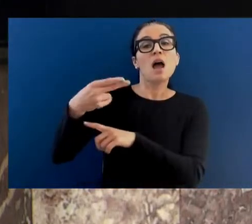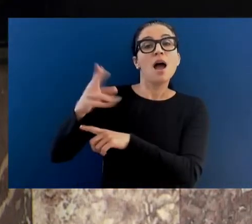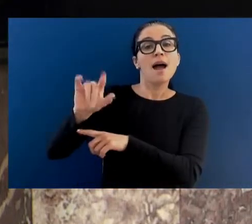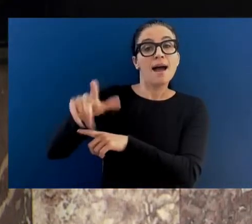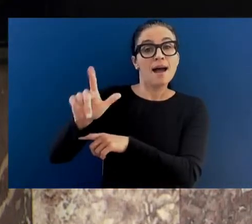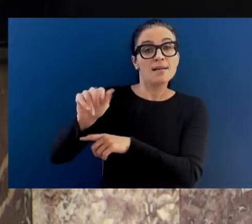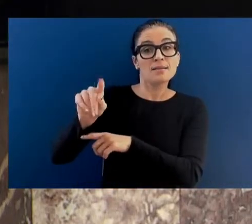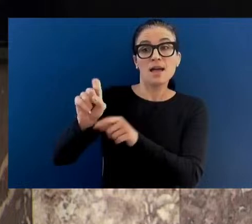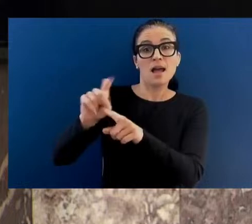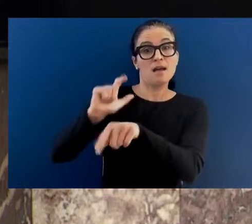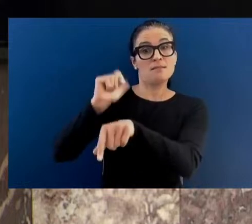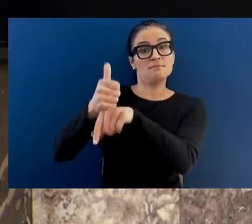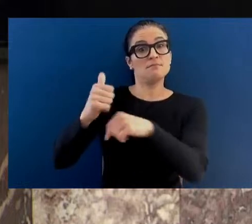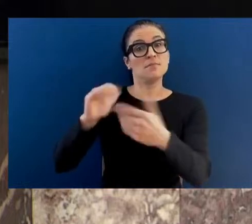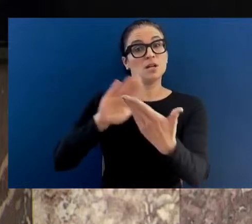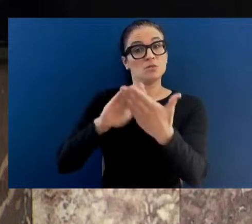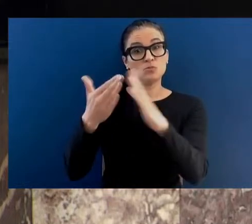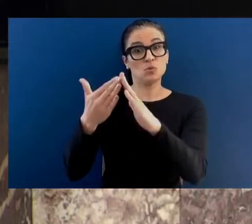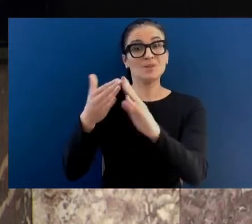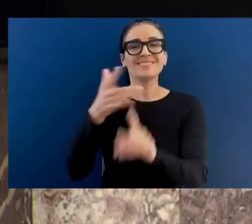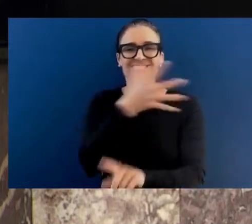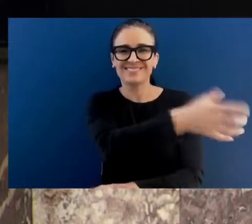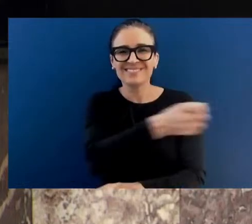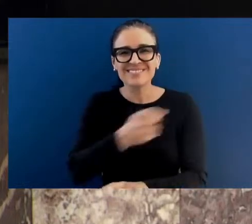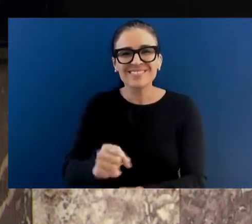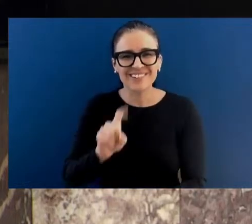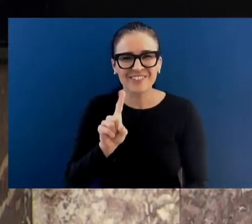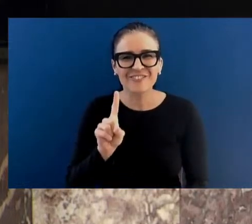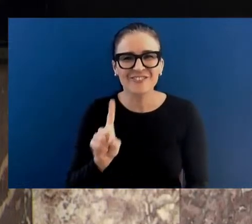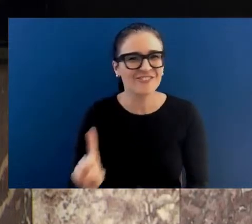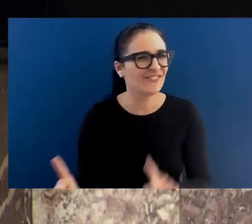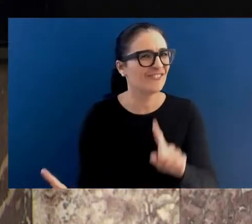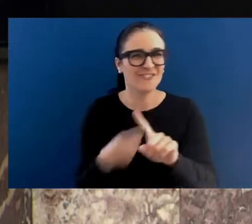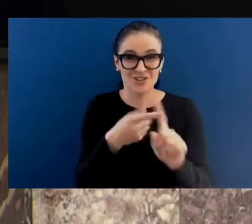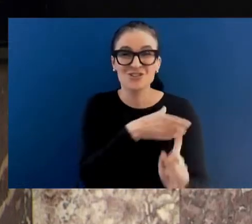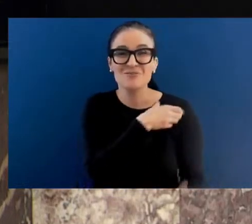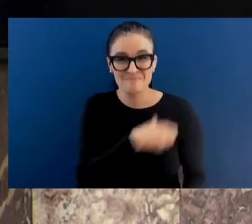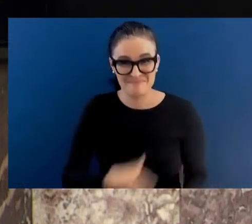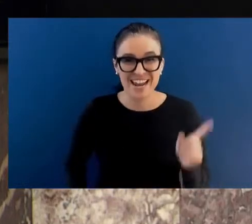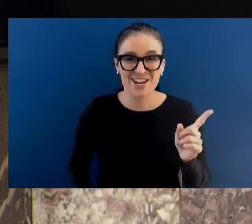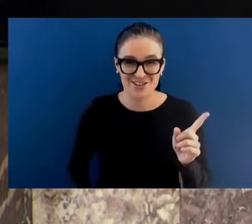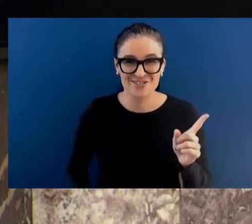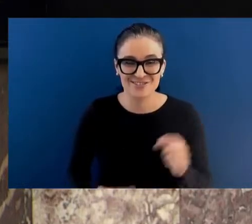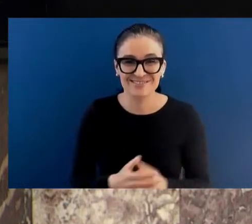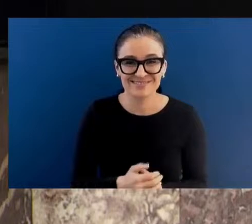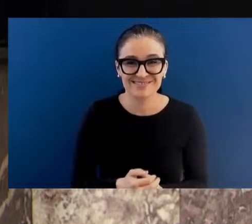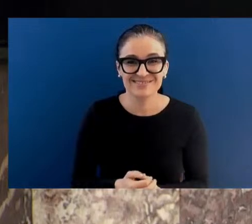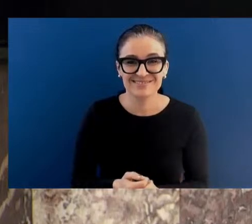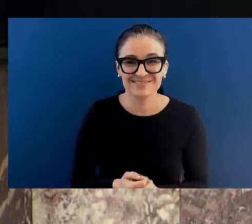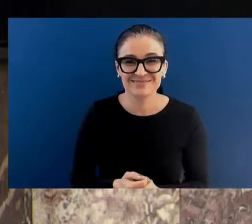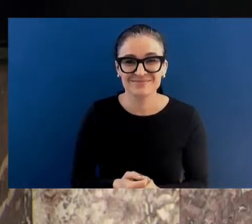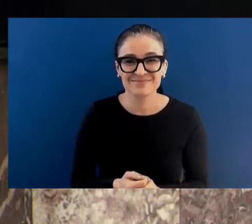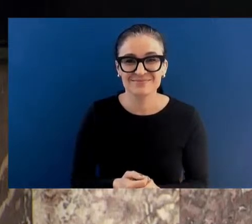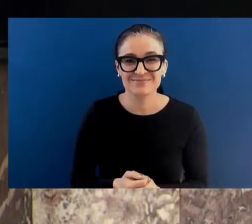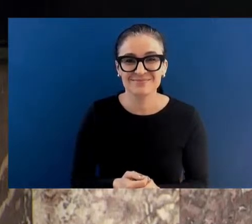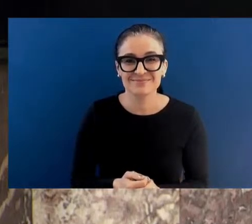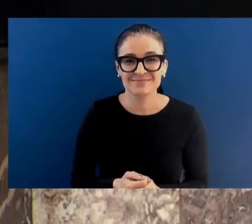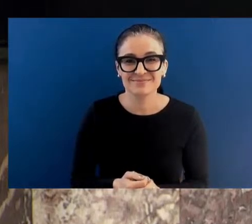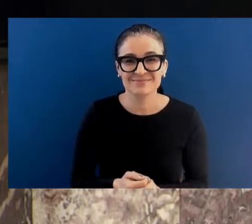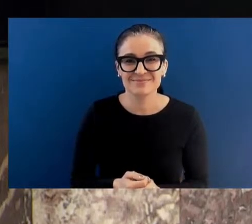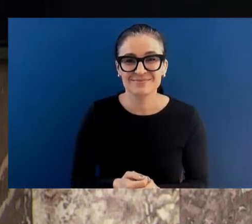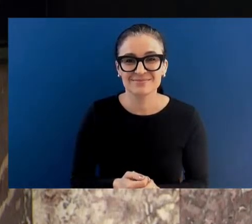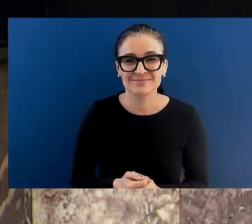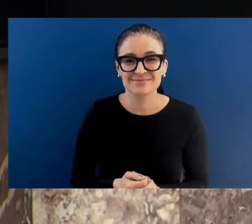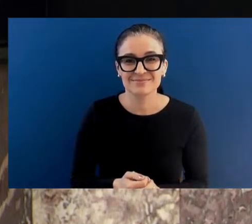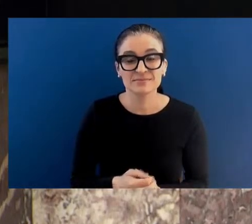been his tireless work with the Mary Lake Sanctuary, or recently renamed the Wamayathon Nature Sanctuary, a 42-acre